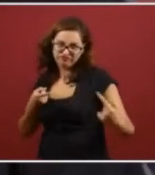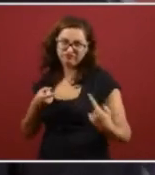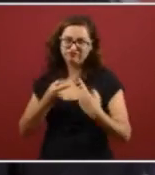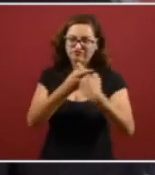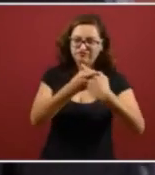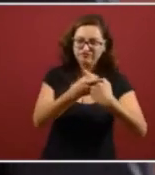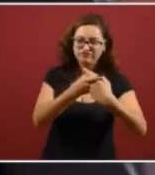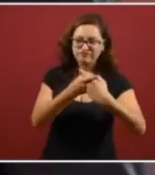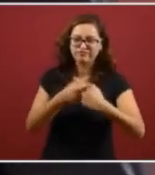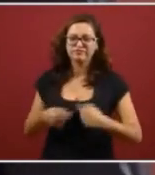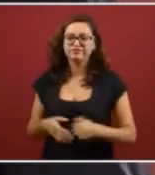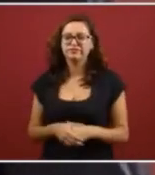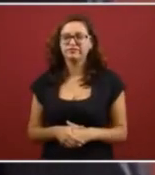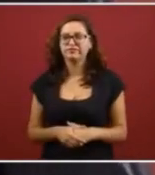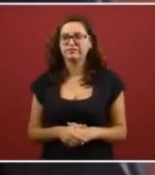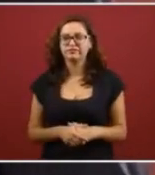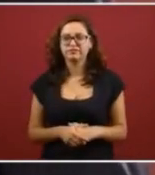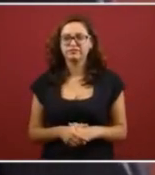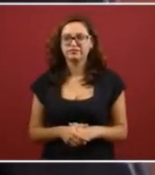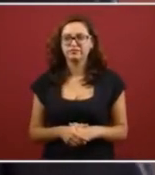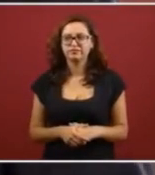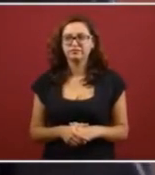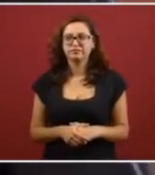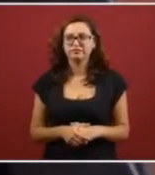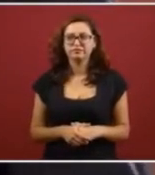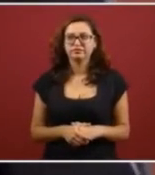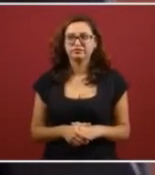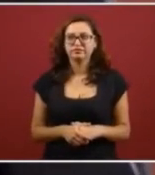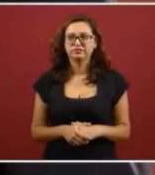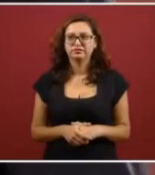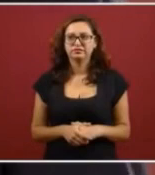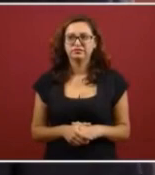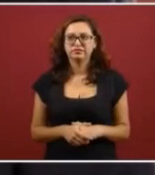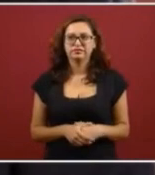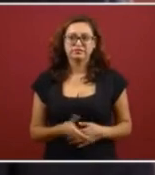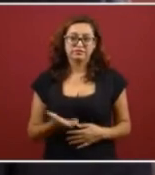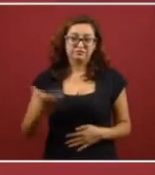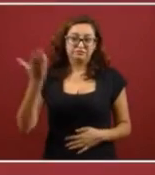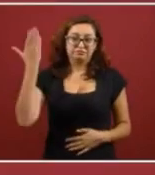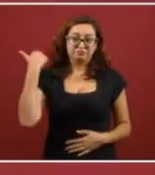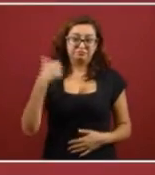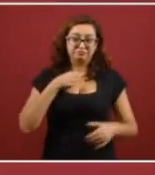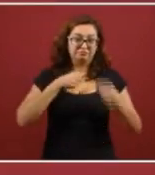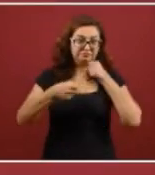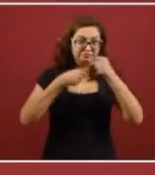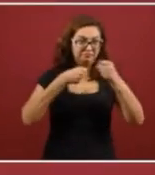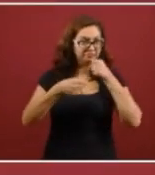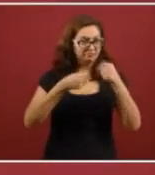Countercolumn. Por ese periodismo, pues, because of that type of.